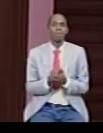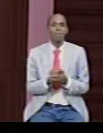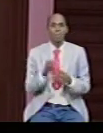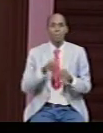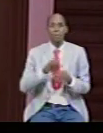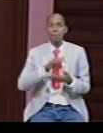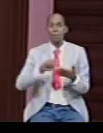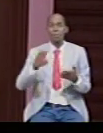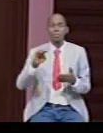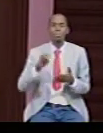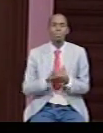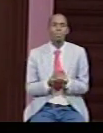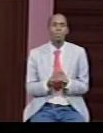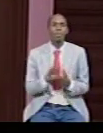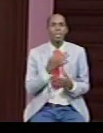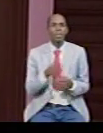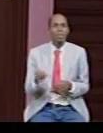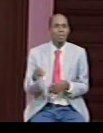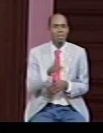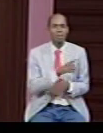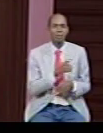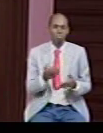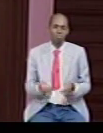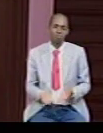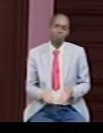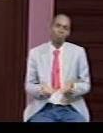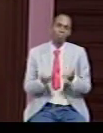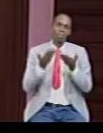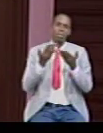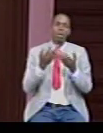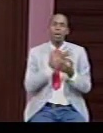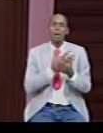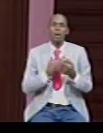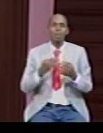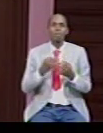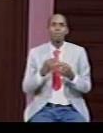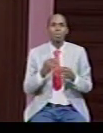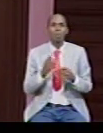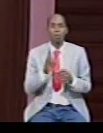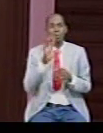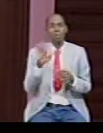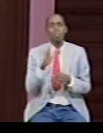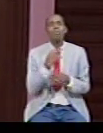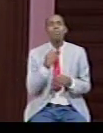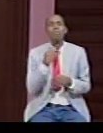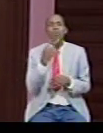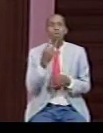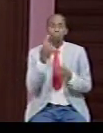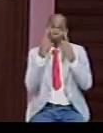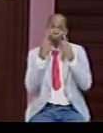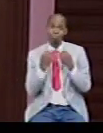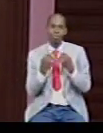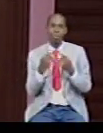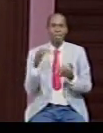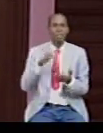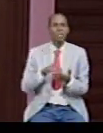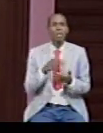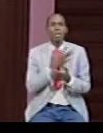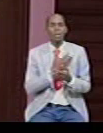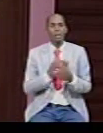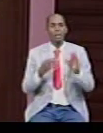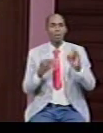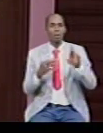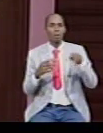14, and he lifted up their voice and wept again and upper-kissed her